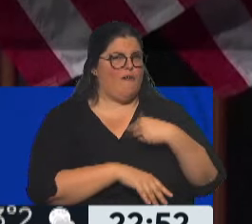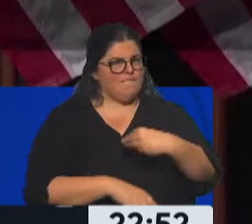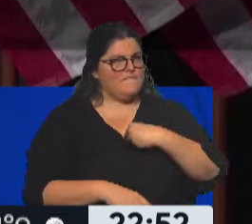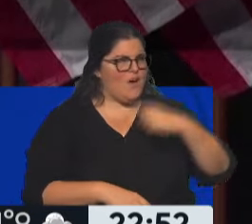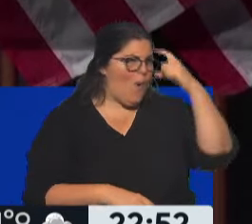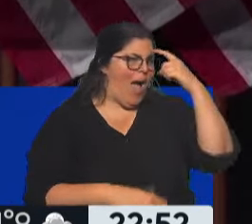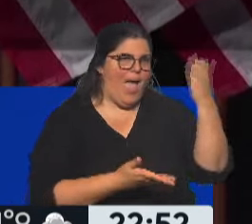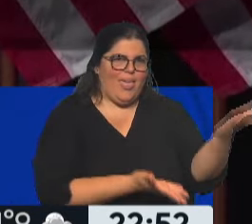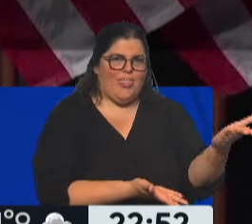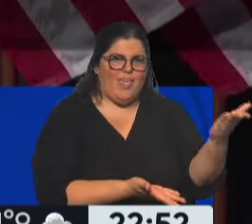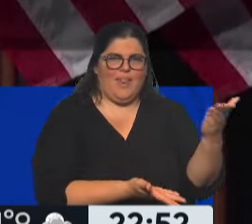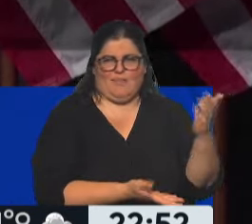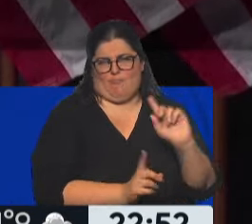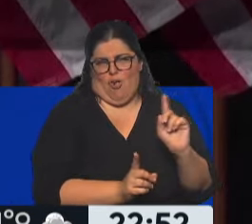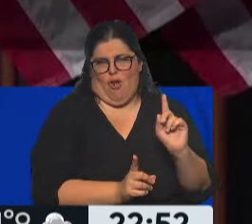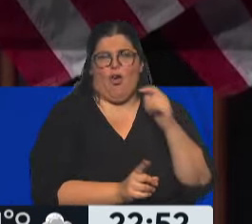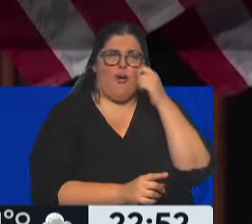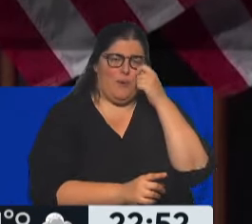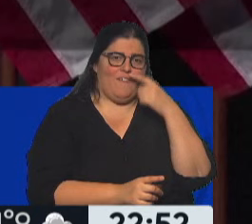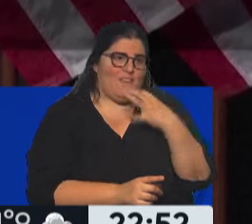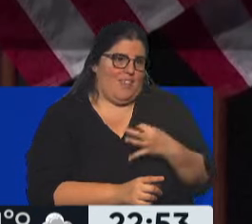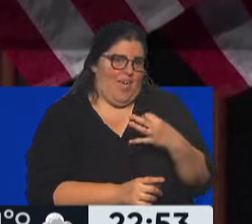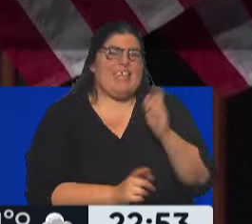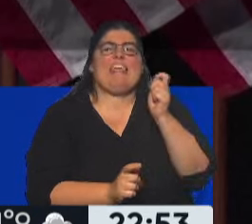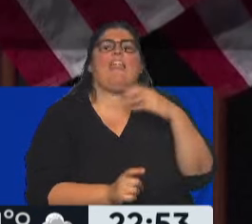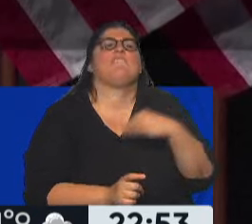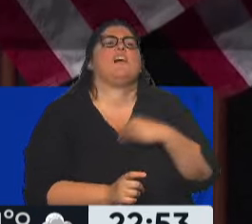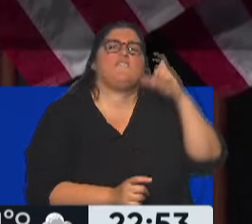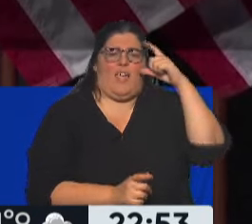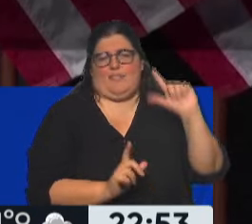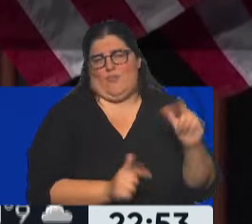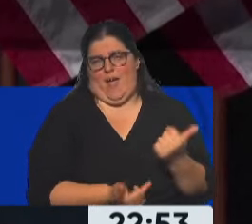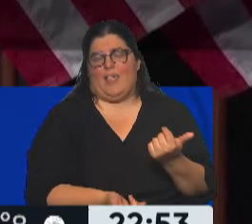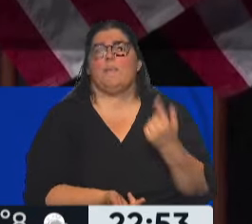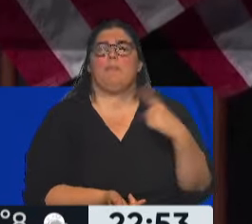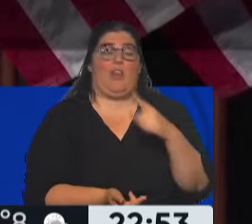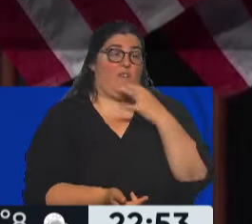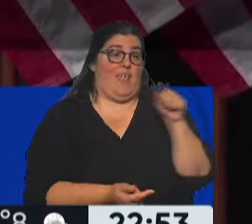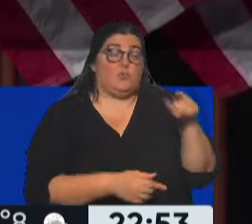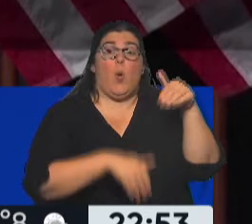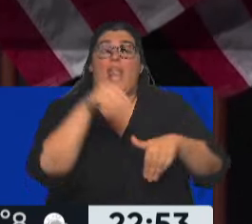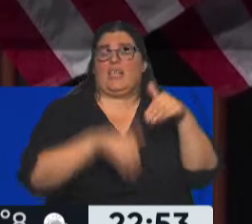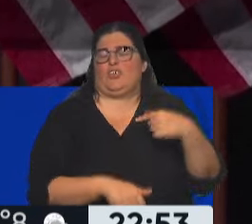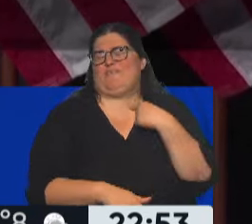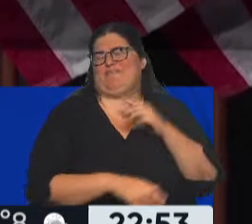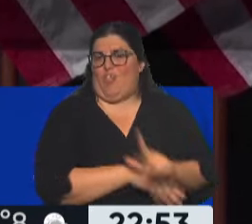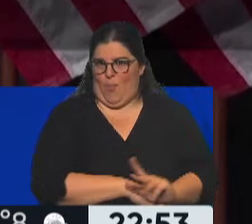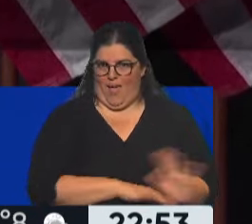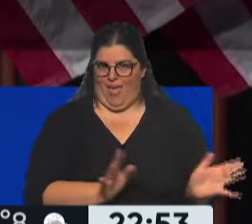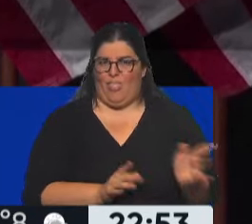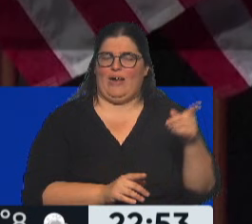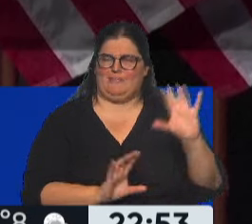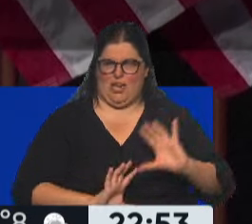Who could be but they stole the election they took it away like Candy from a baby and and He's